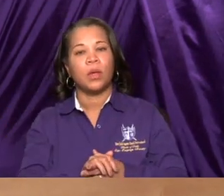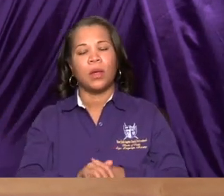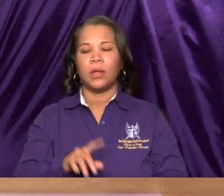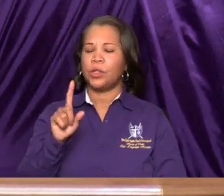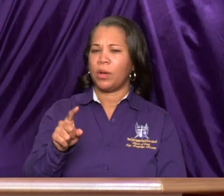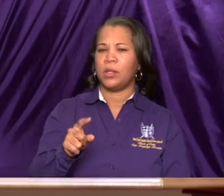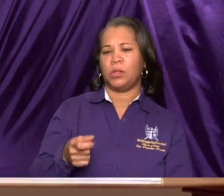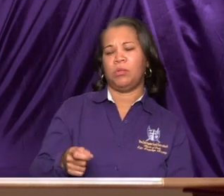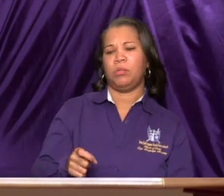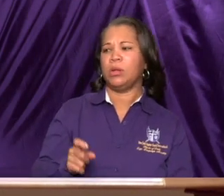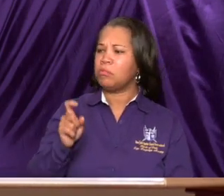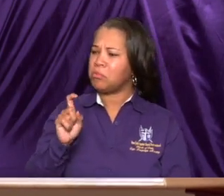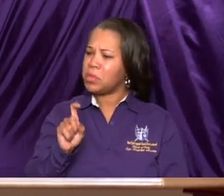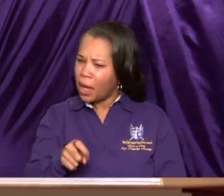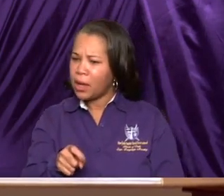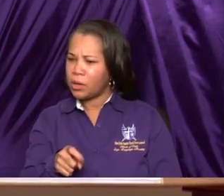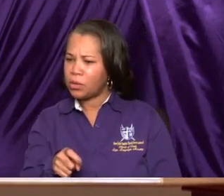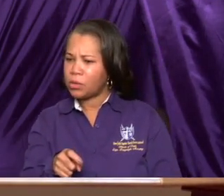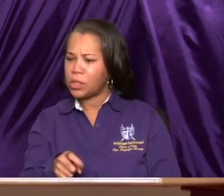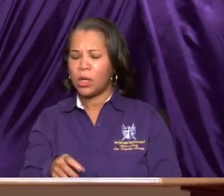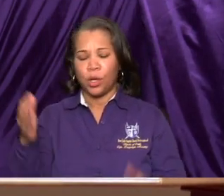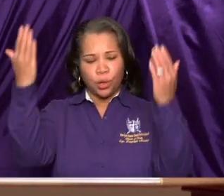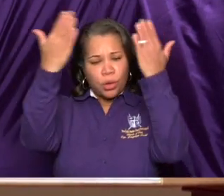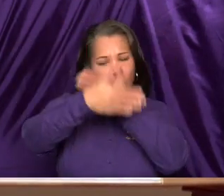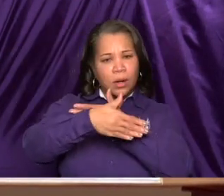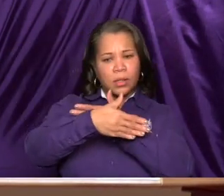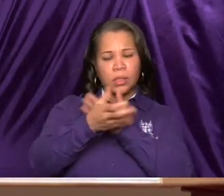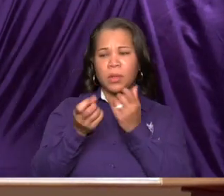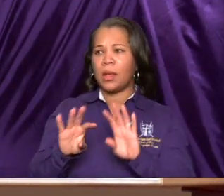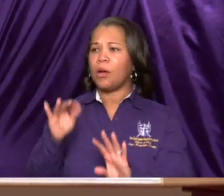darkness while ignoring their own darkness.